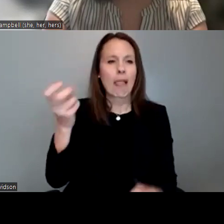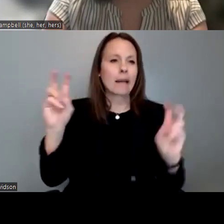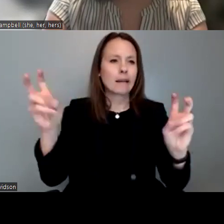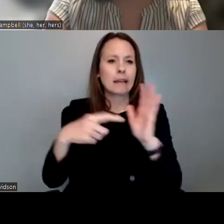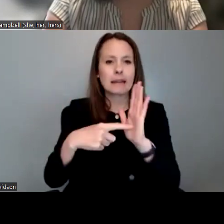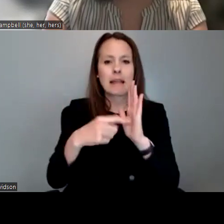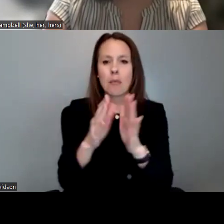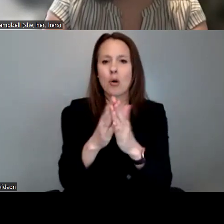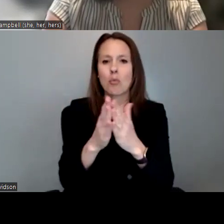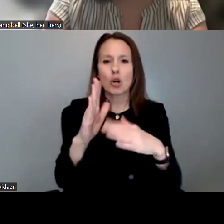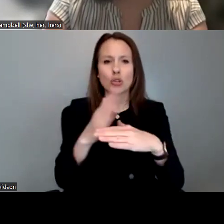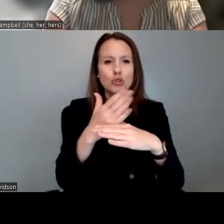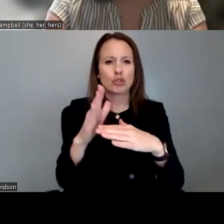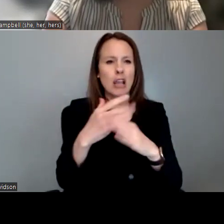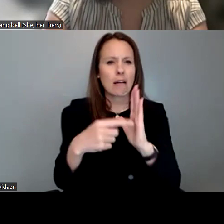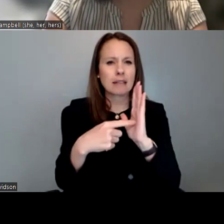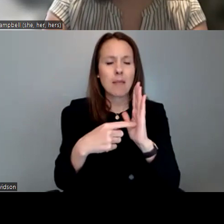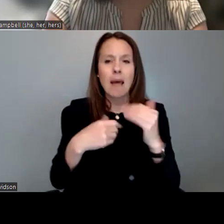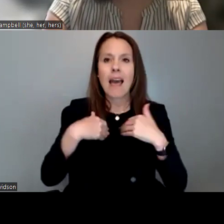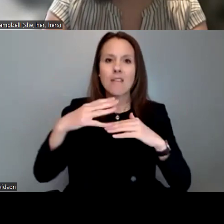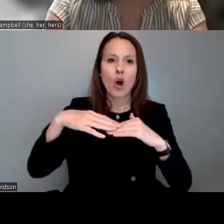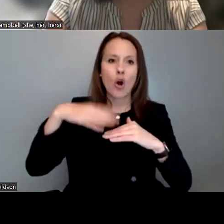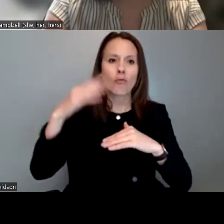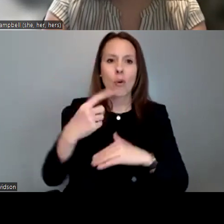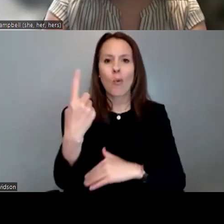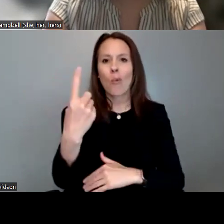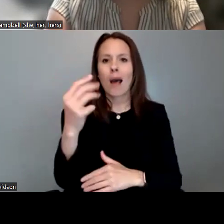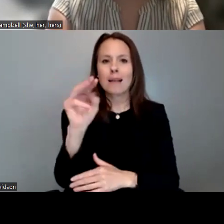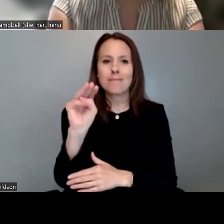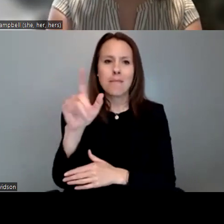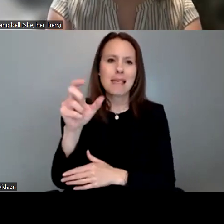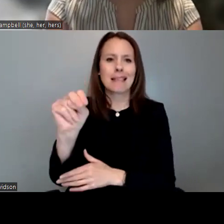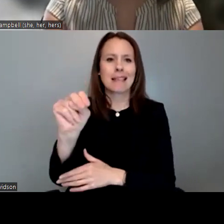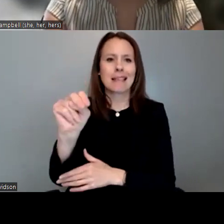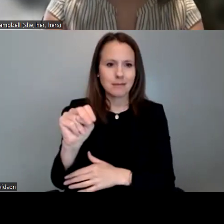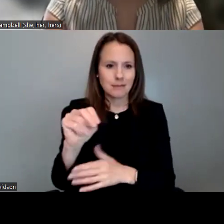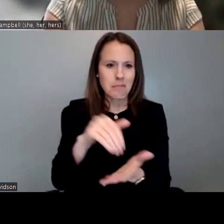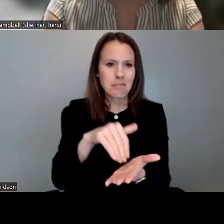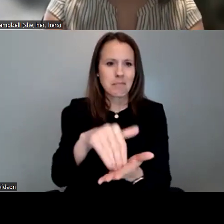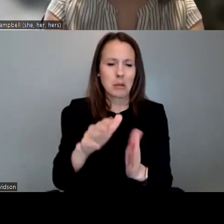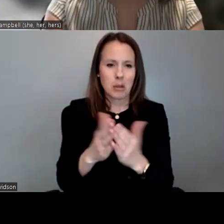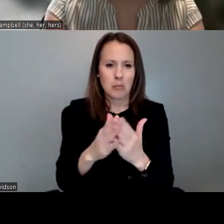example, Bookshare has over 1 million books in its collection. And